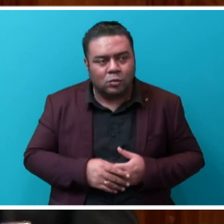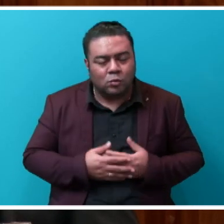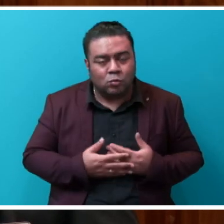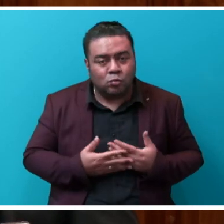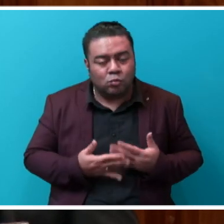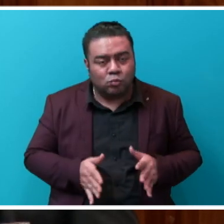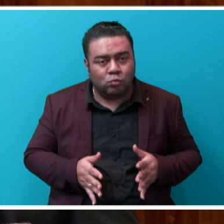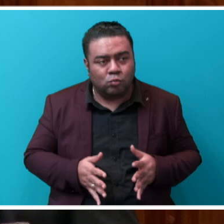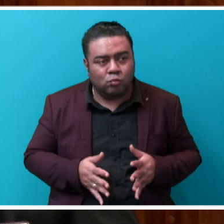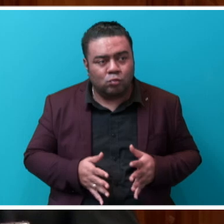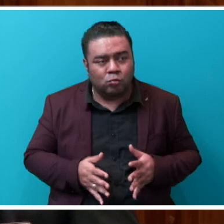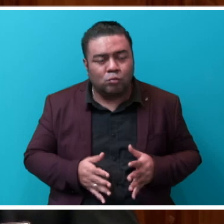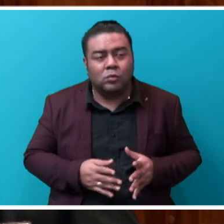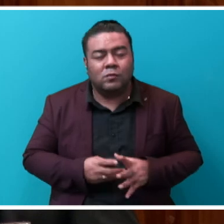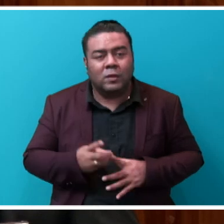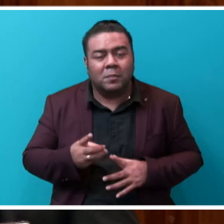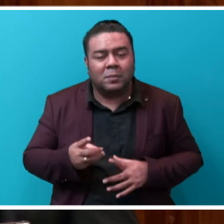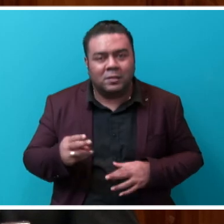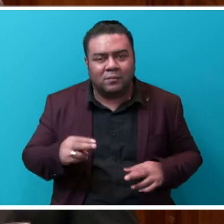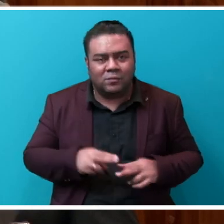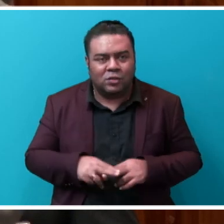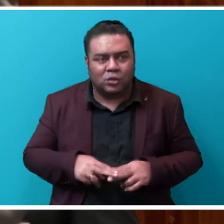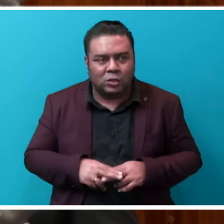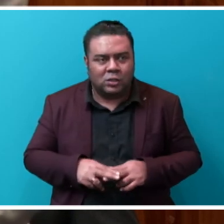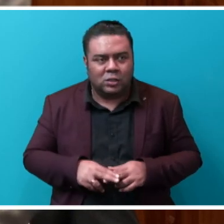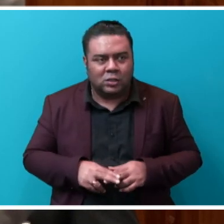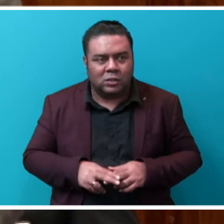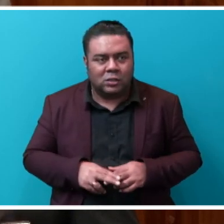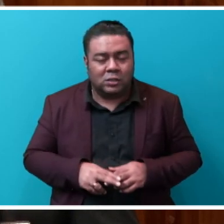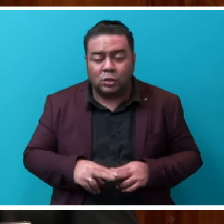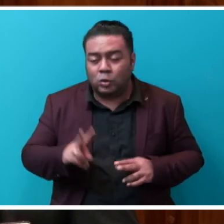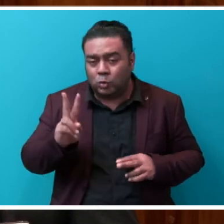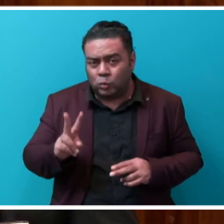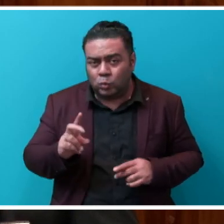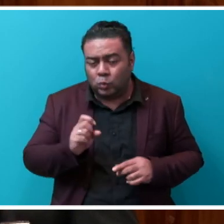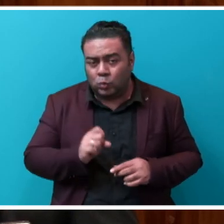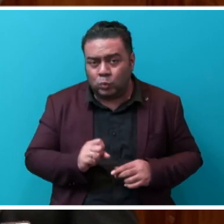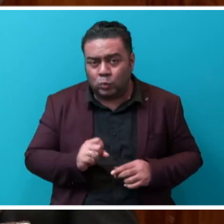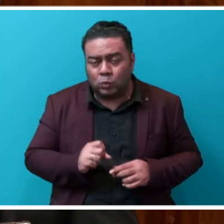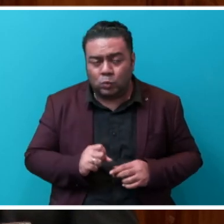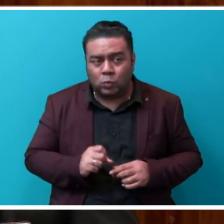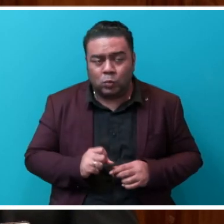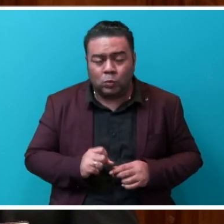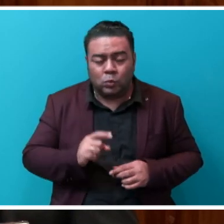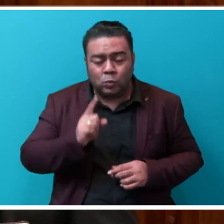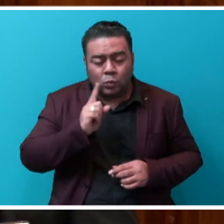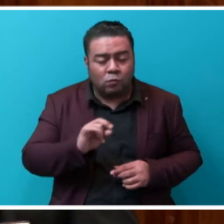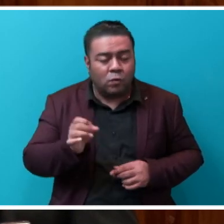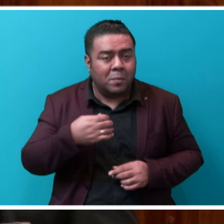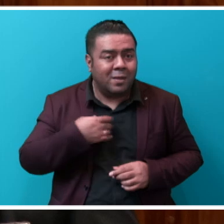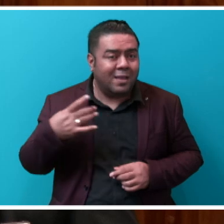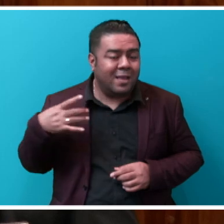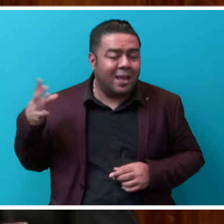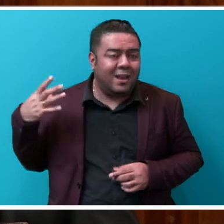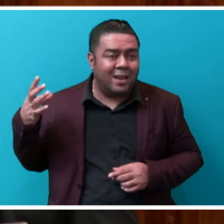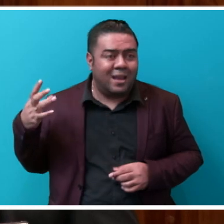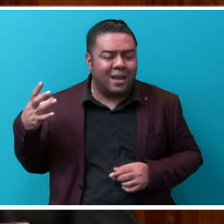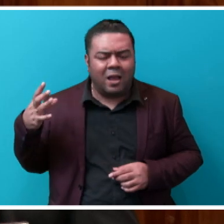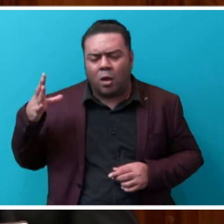innovation and development in Fiji. The two gentlemen, sir, that you saw from Canada are